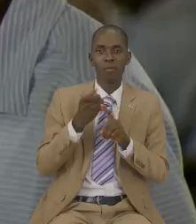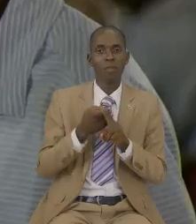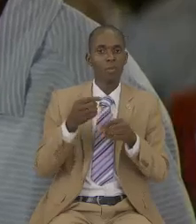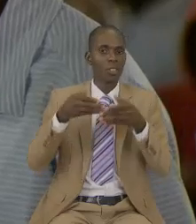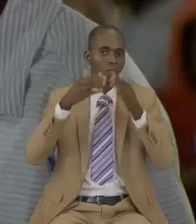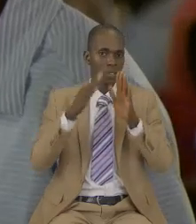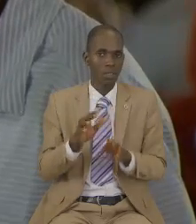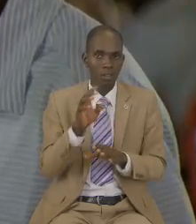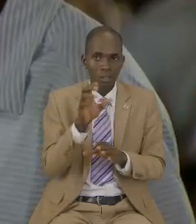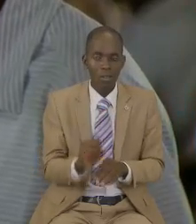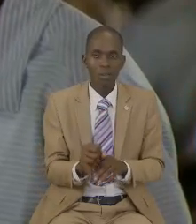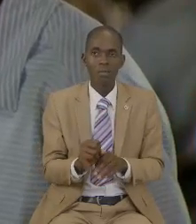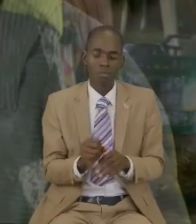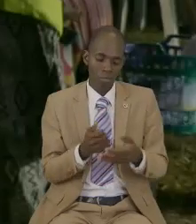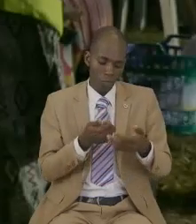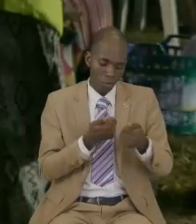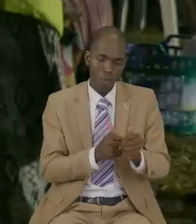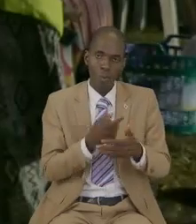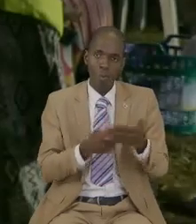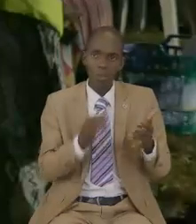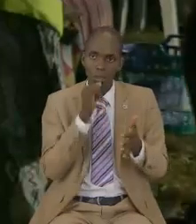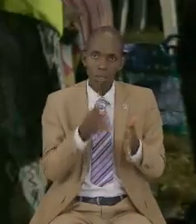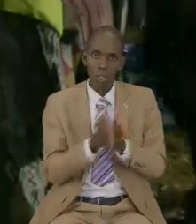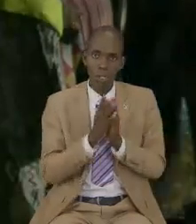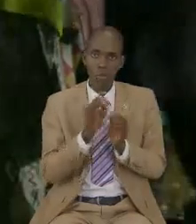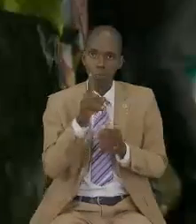effort. Click on your, you know,